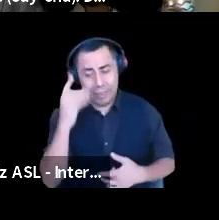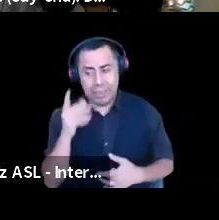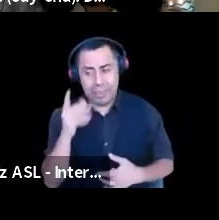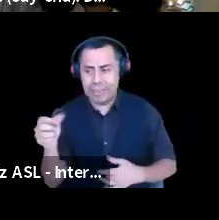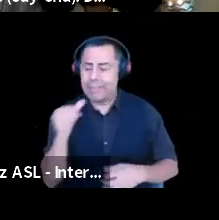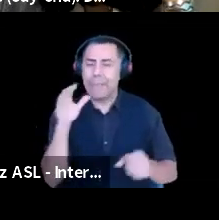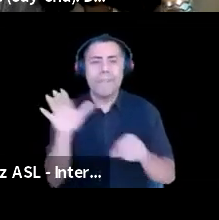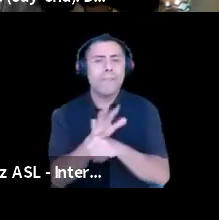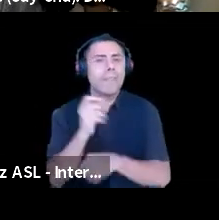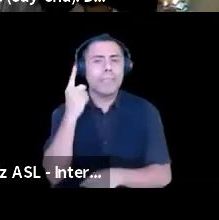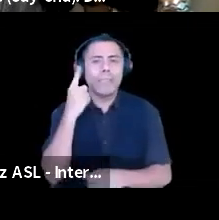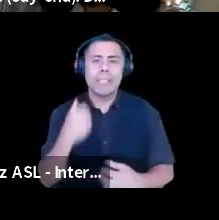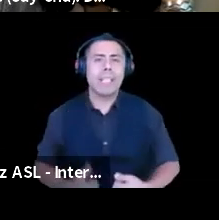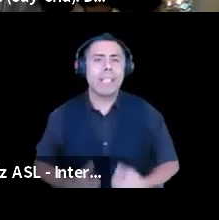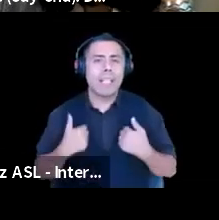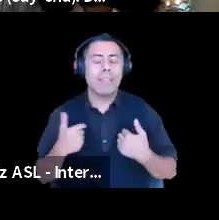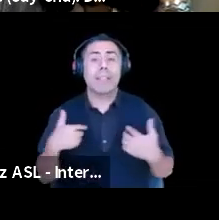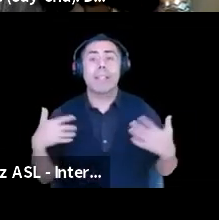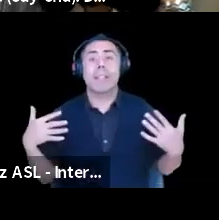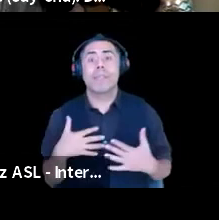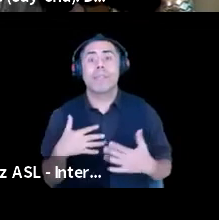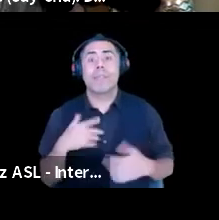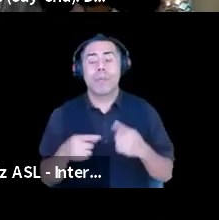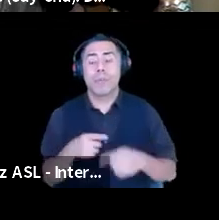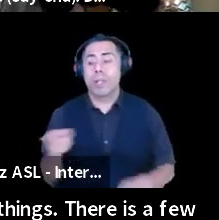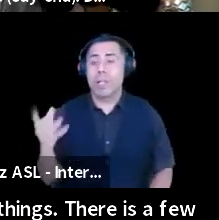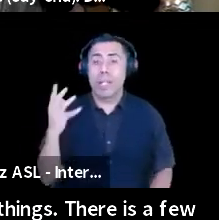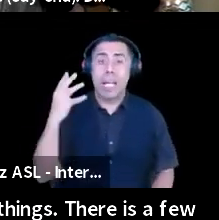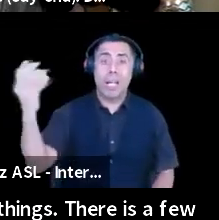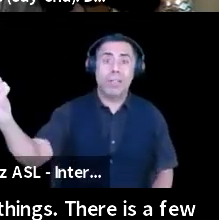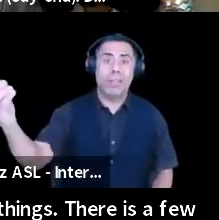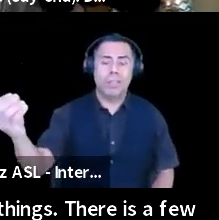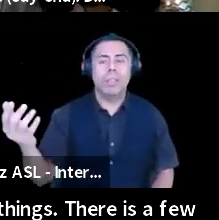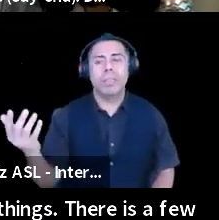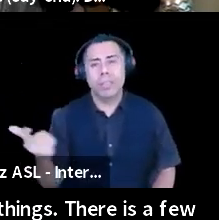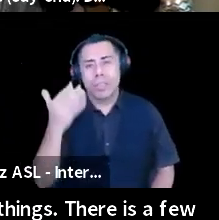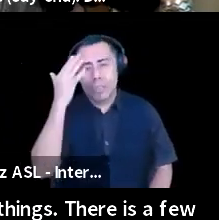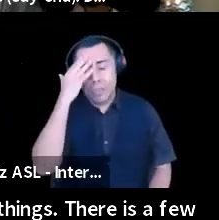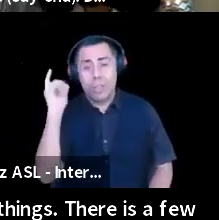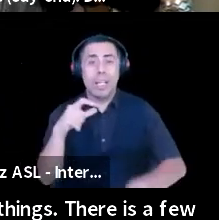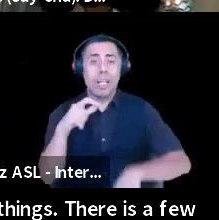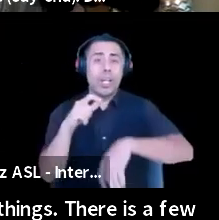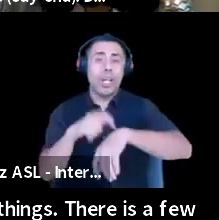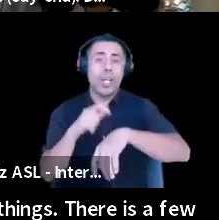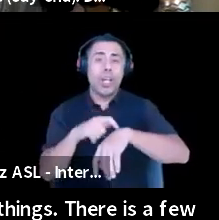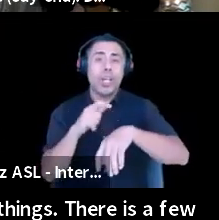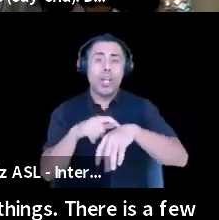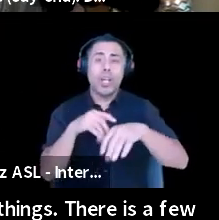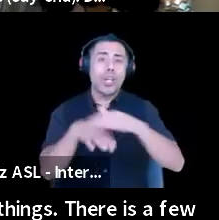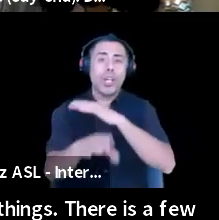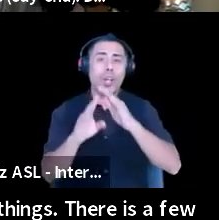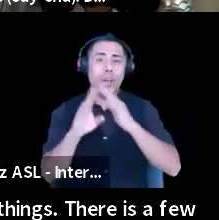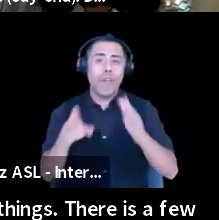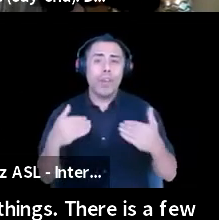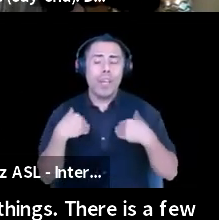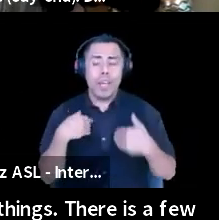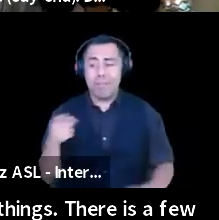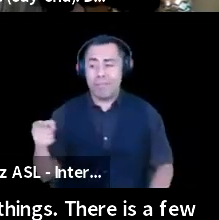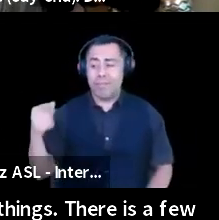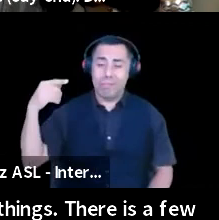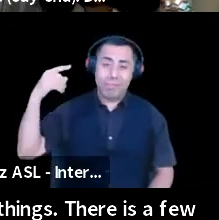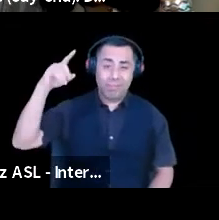know, like Corey, make sure you stay in for, you know, curfew. And he's 6'2". He's, you know, he looks scruffy.